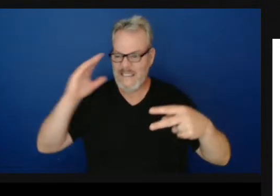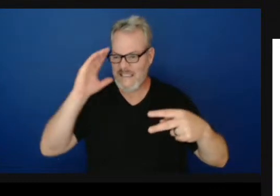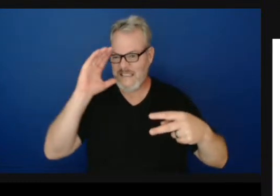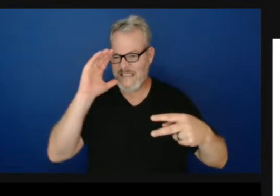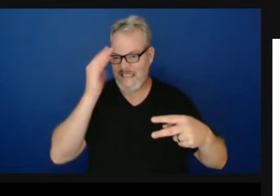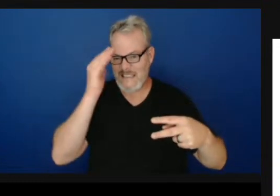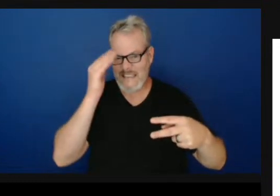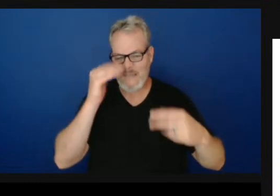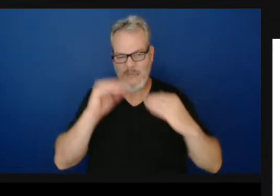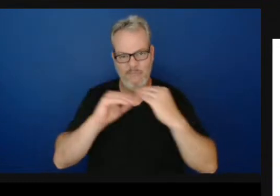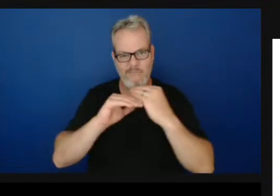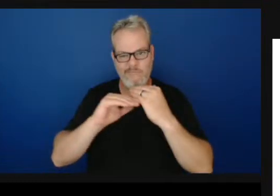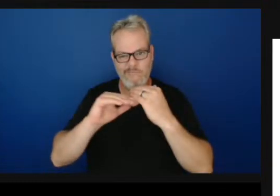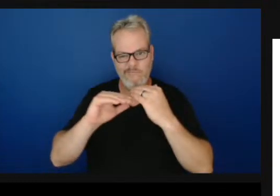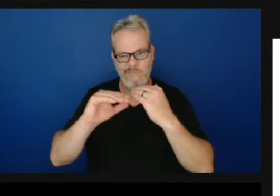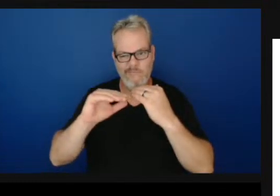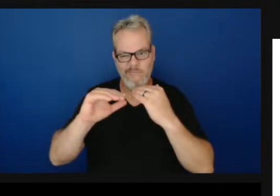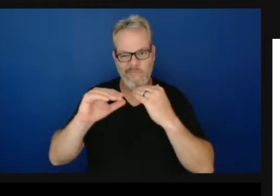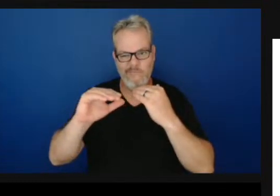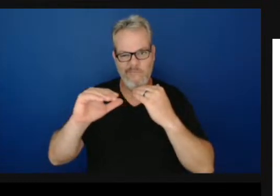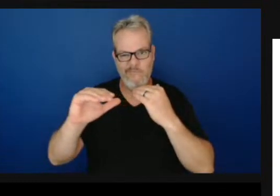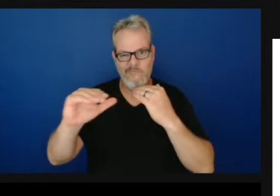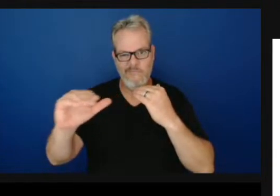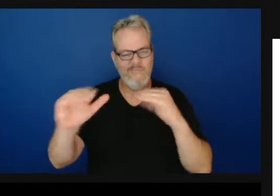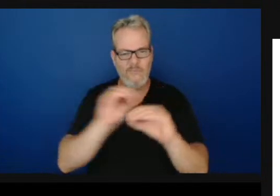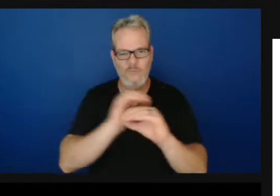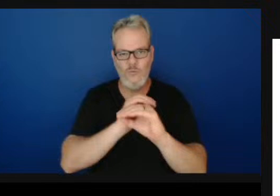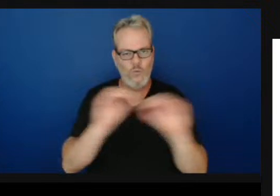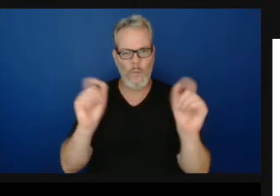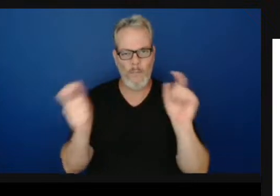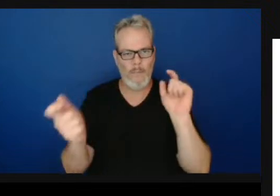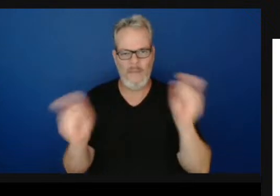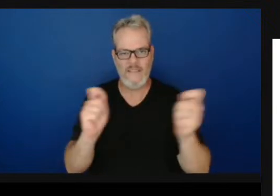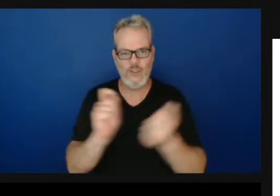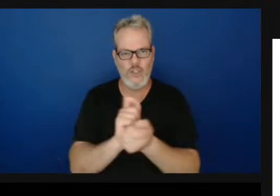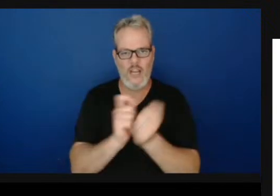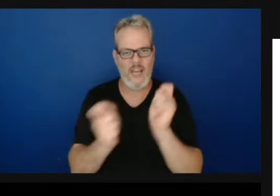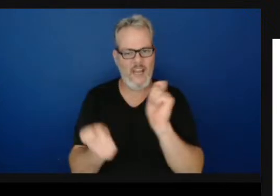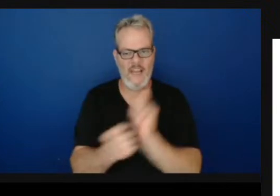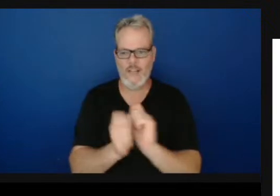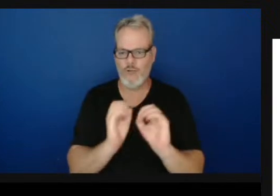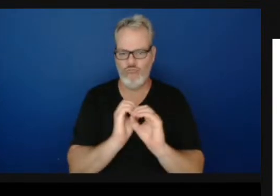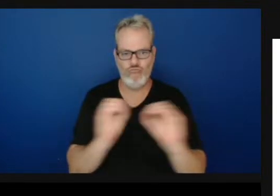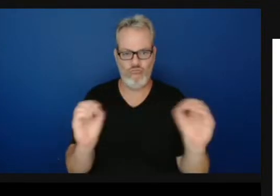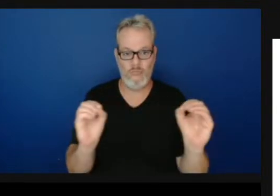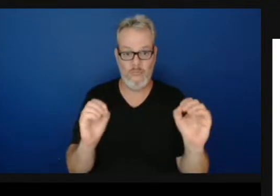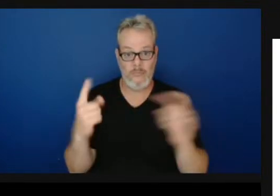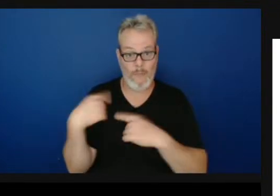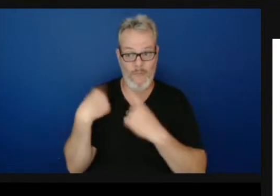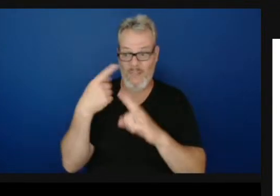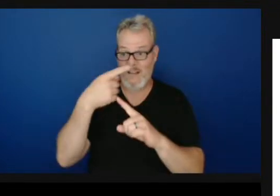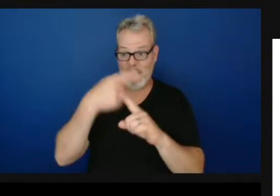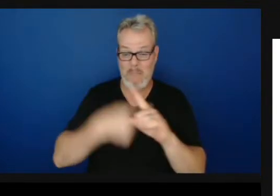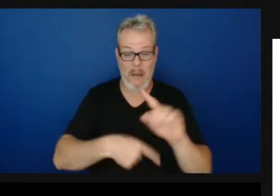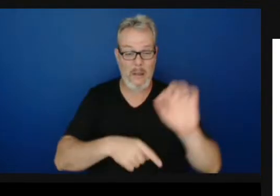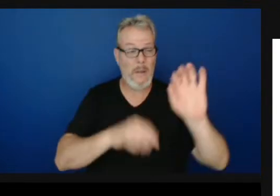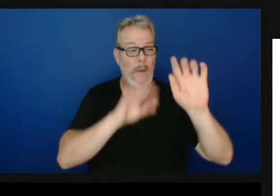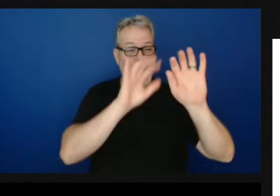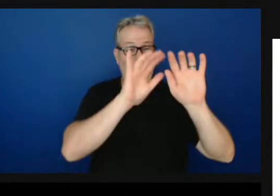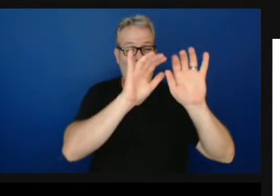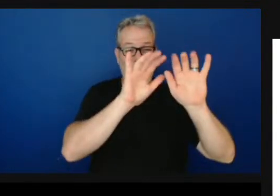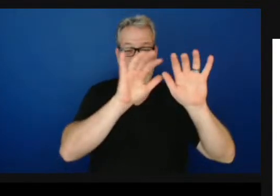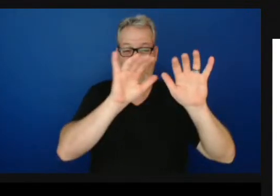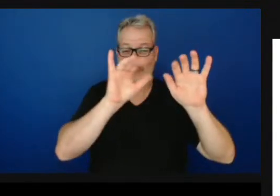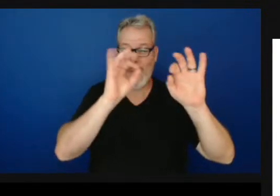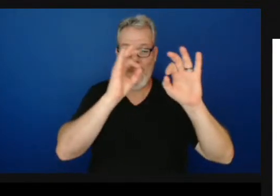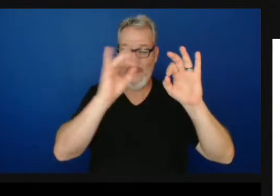fairly stable. Right? I don't really see anything major happening through here. Earthquakes over the last month in that same shallow region, it's